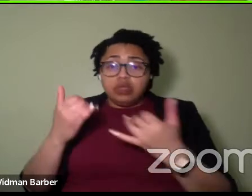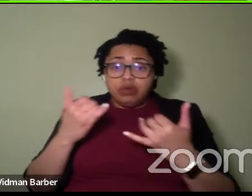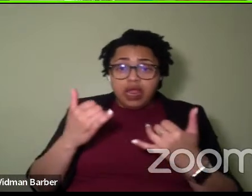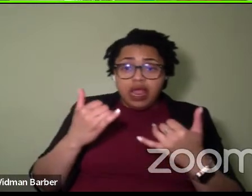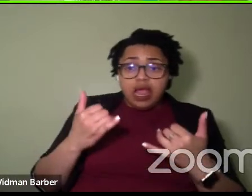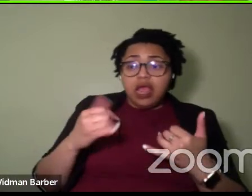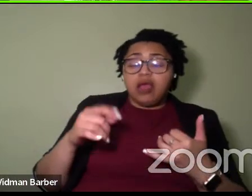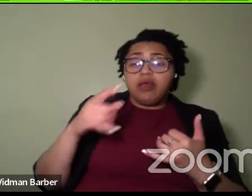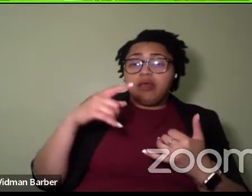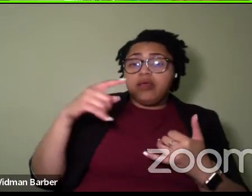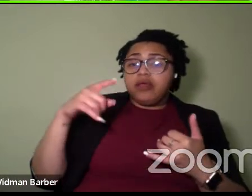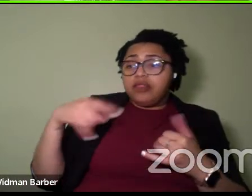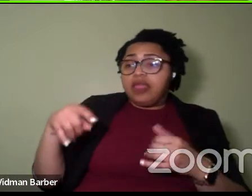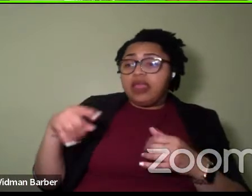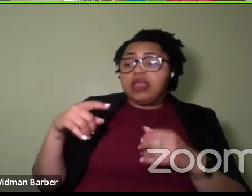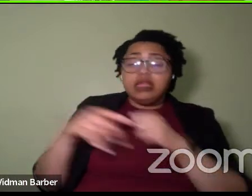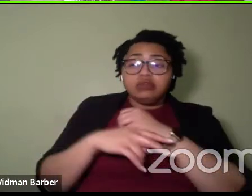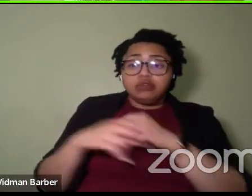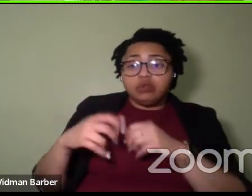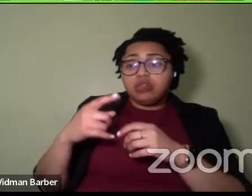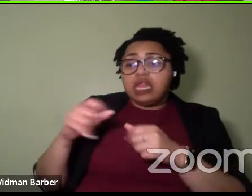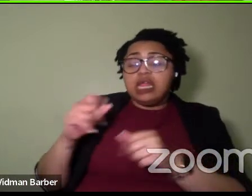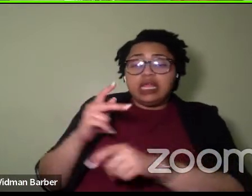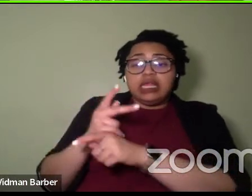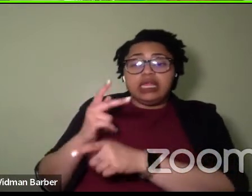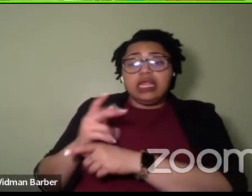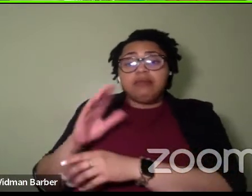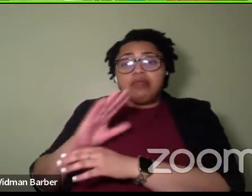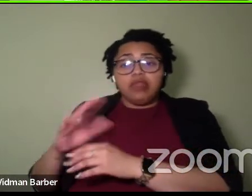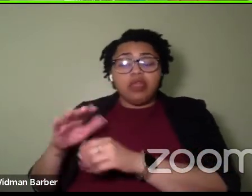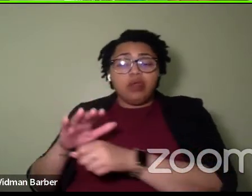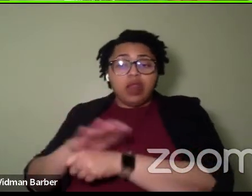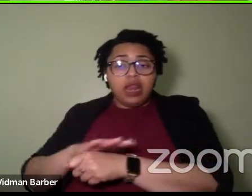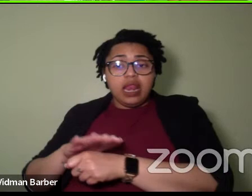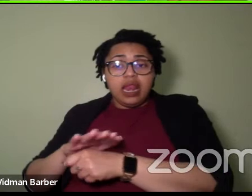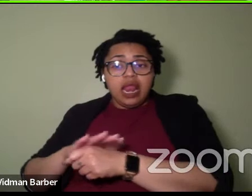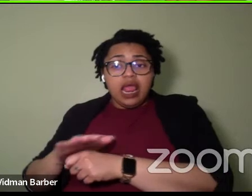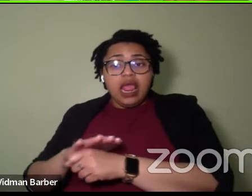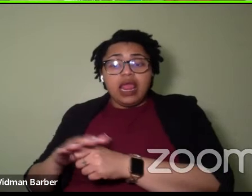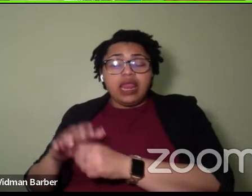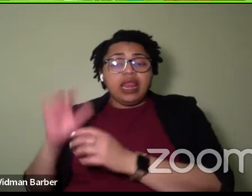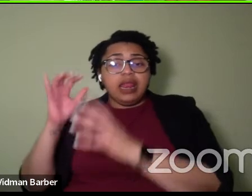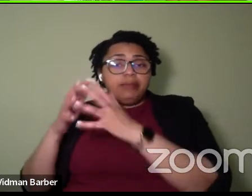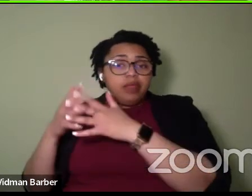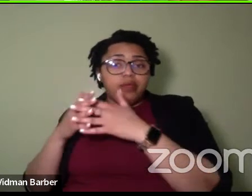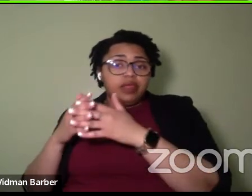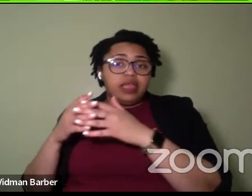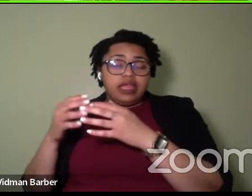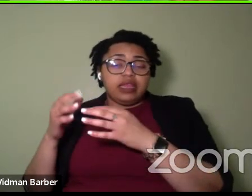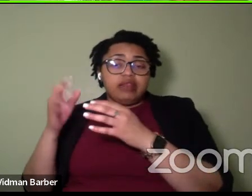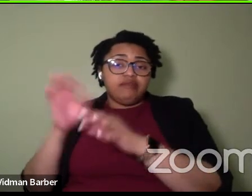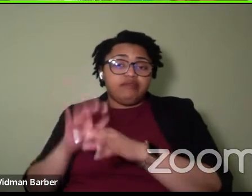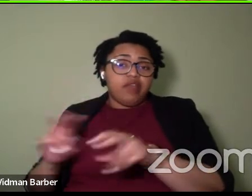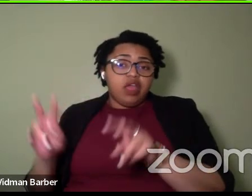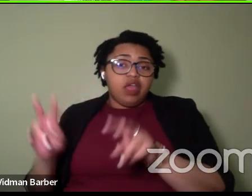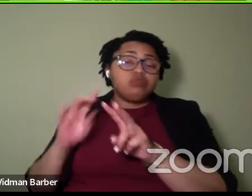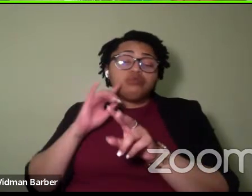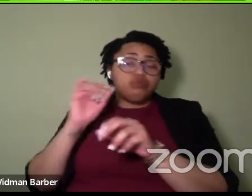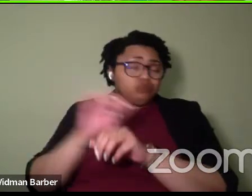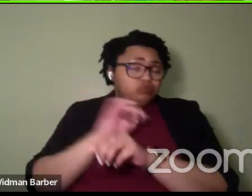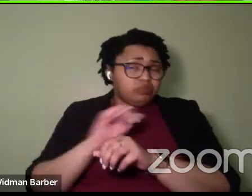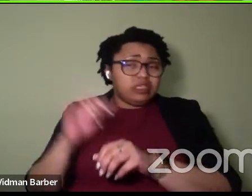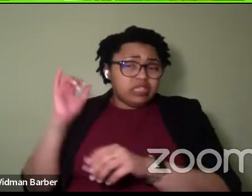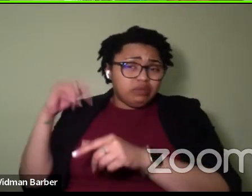their landscapes, right, to lead that American value system that obviously is inherently racist. And I think with